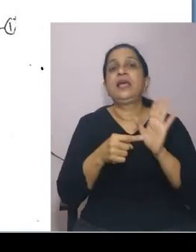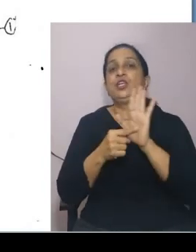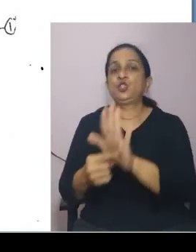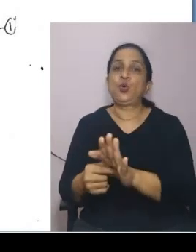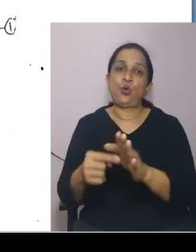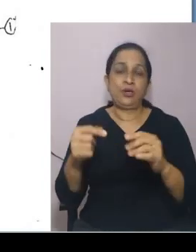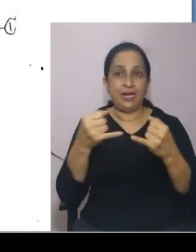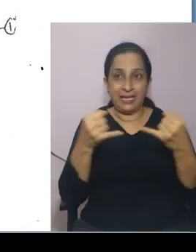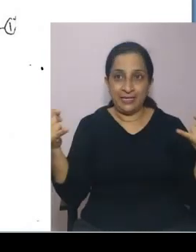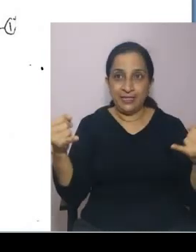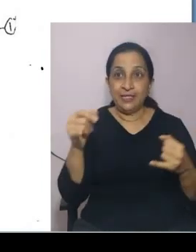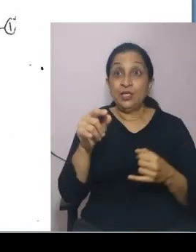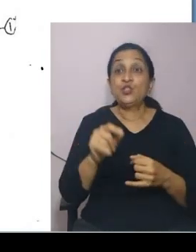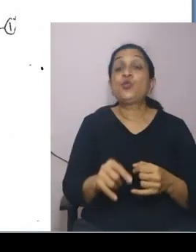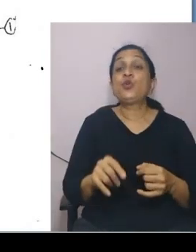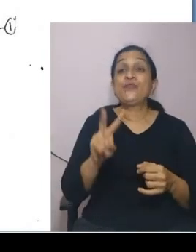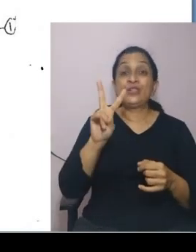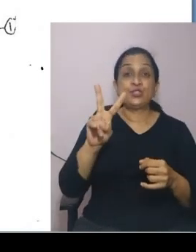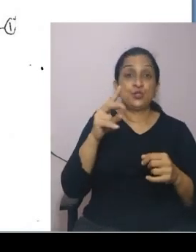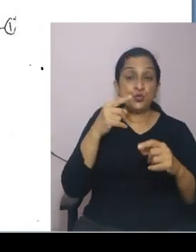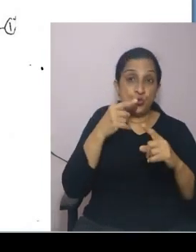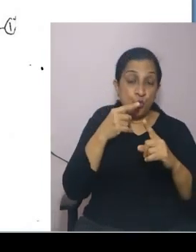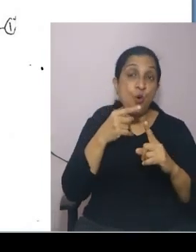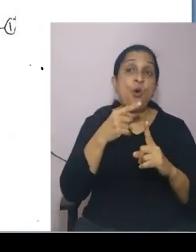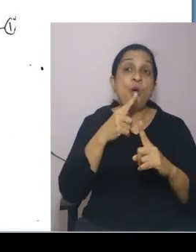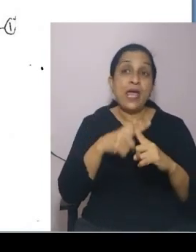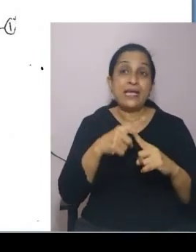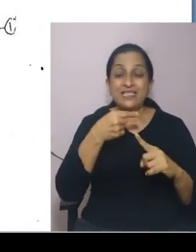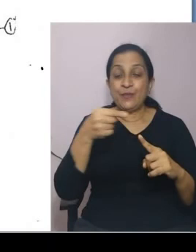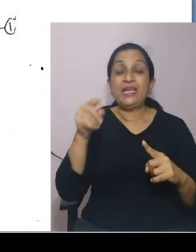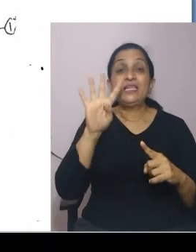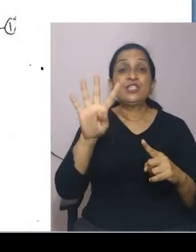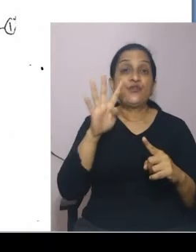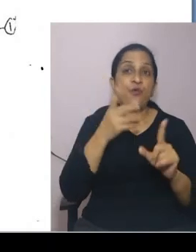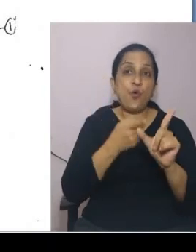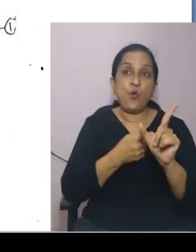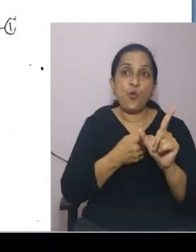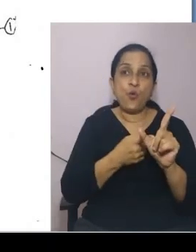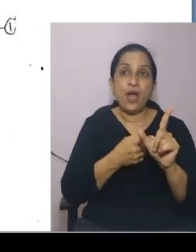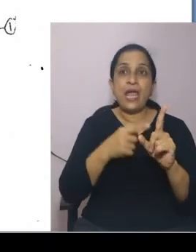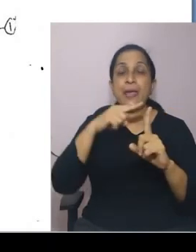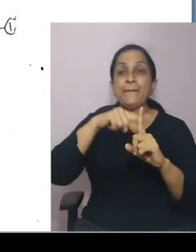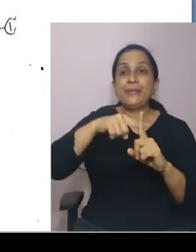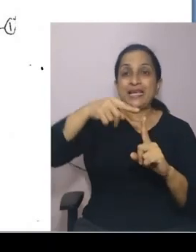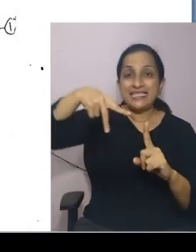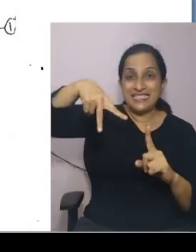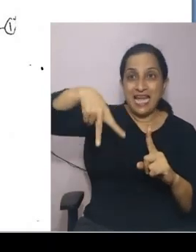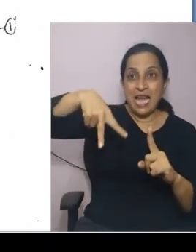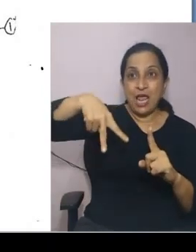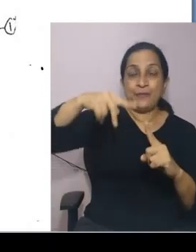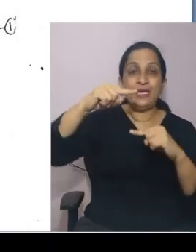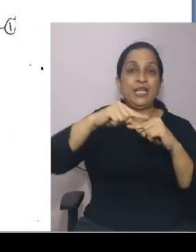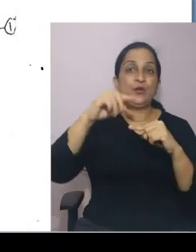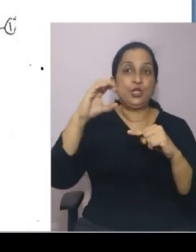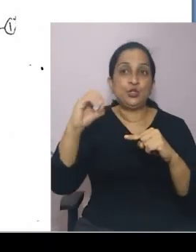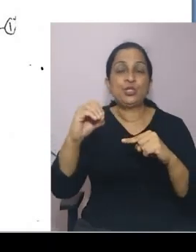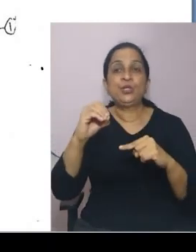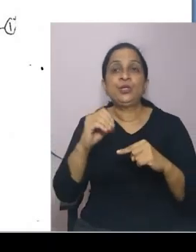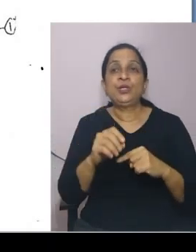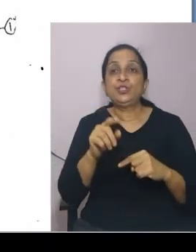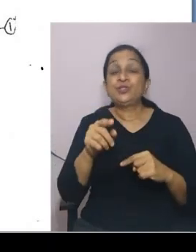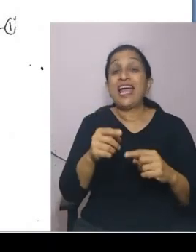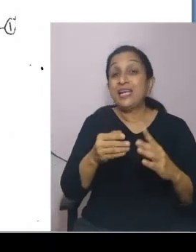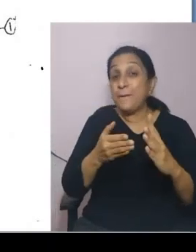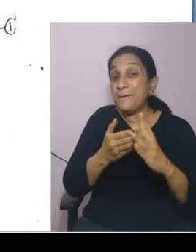by 2x minus 4y plus lambda is equal to 0. This both these are parallel. Okay, and